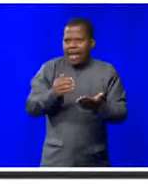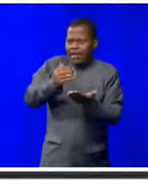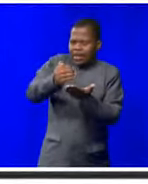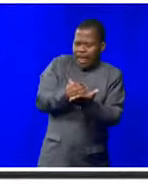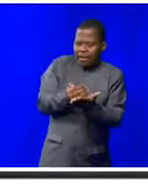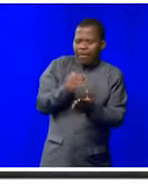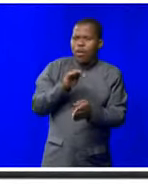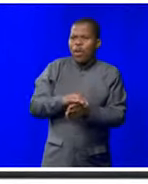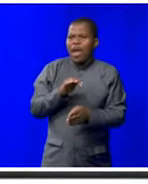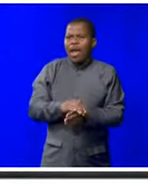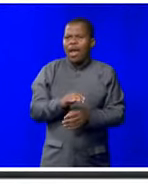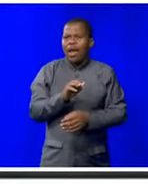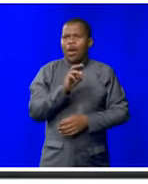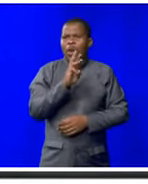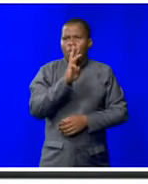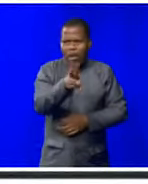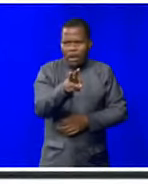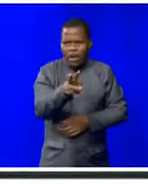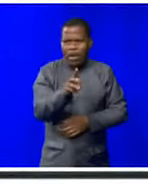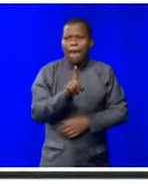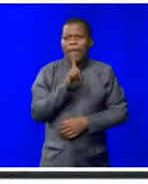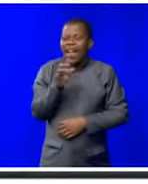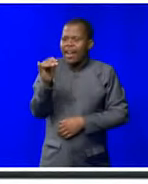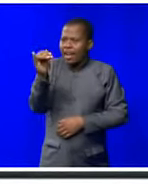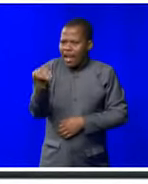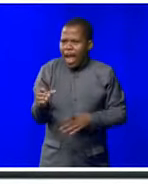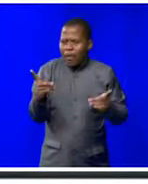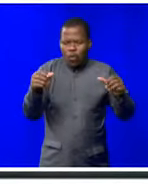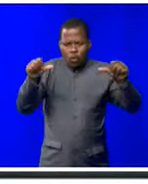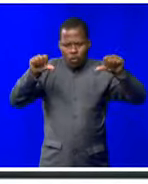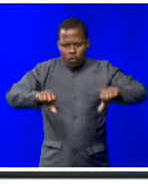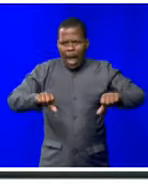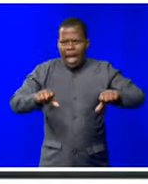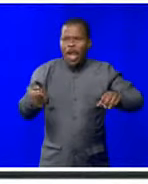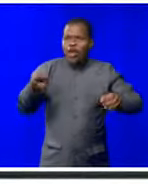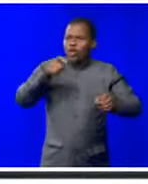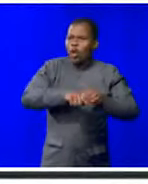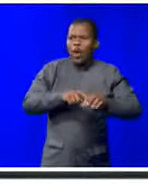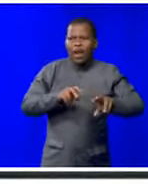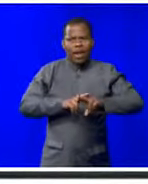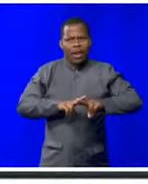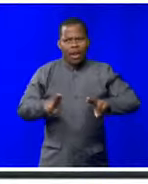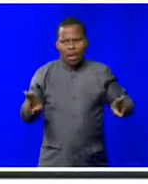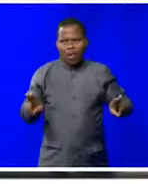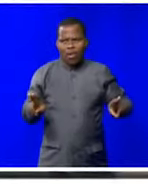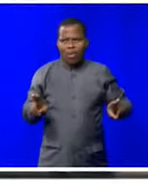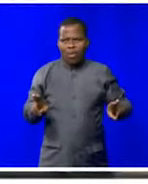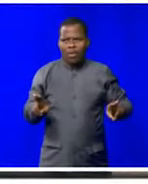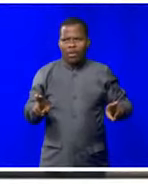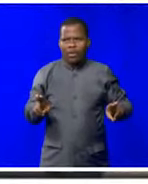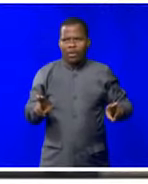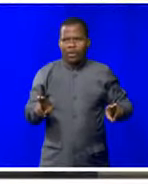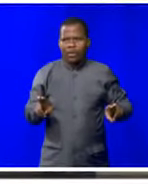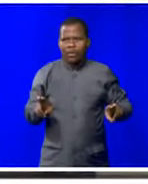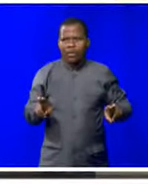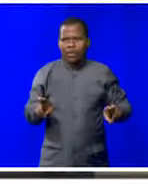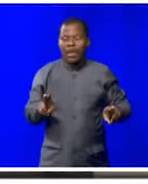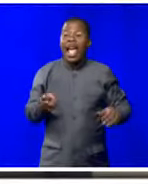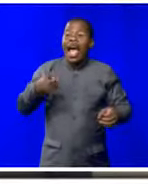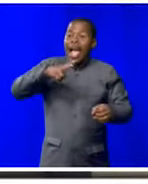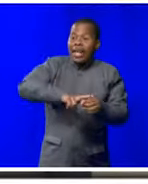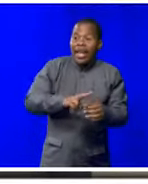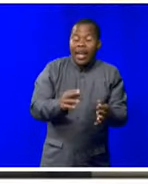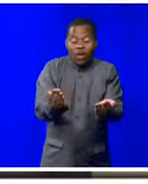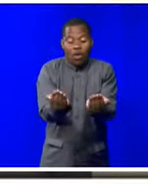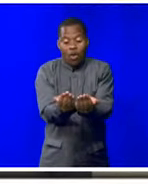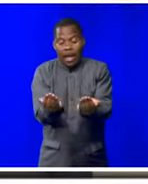habits instead of them going into crime and all that, knowing that money is precious. Passing the knowledge in schools will